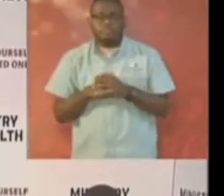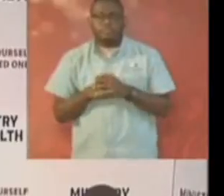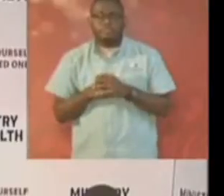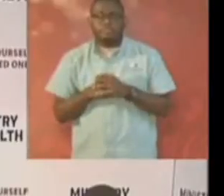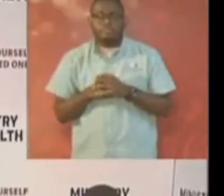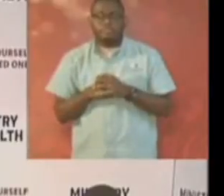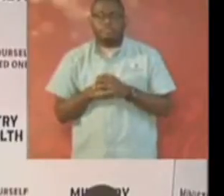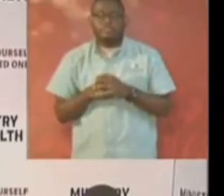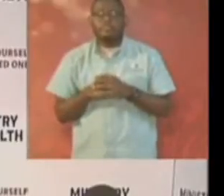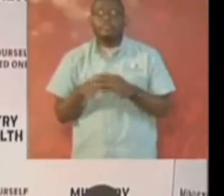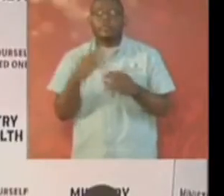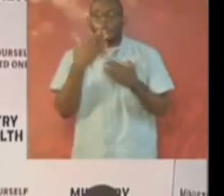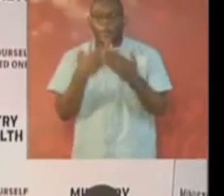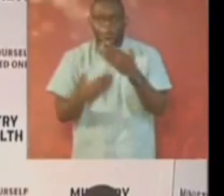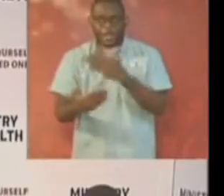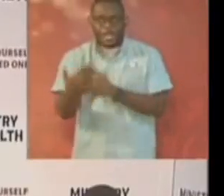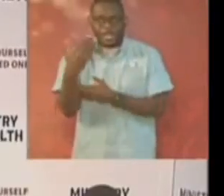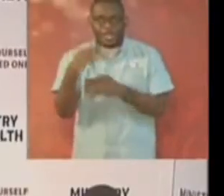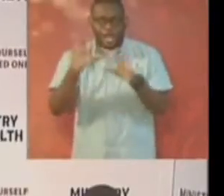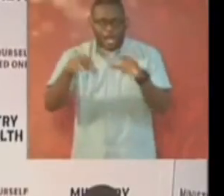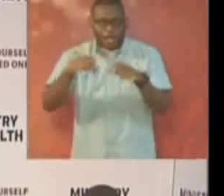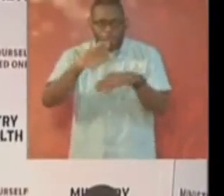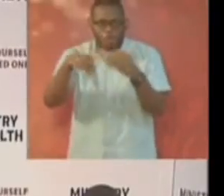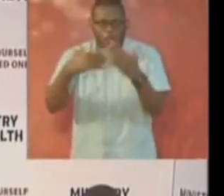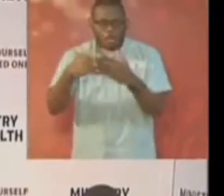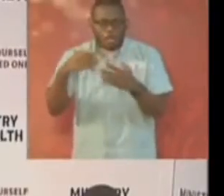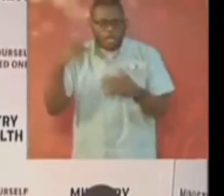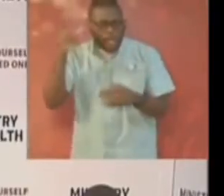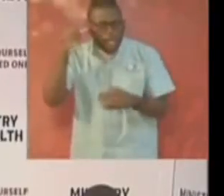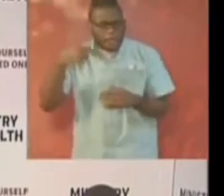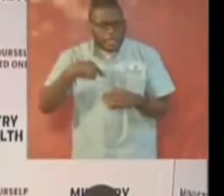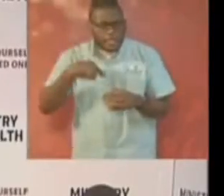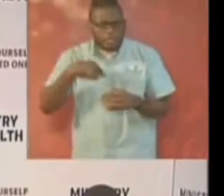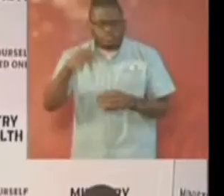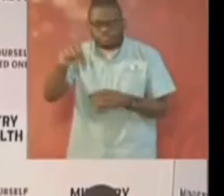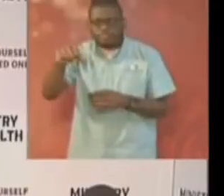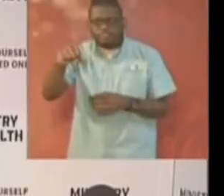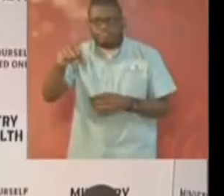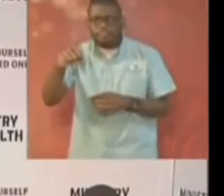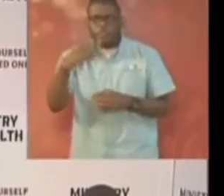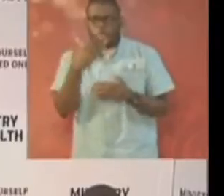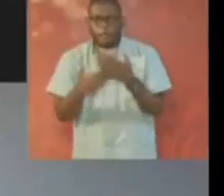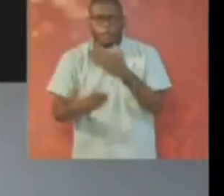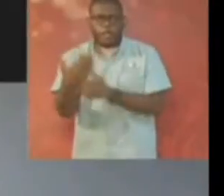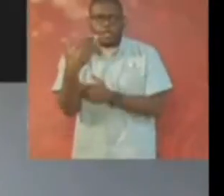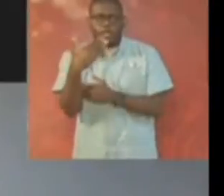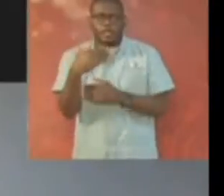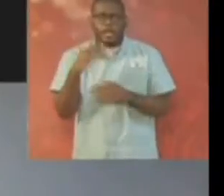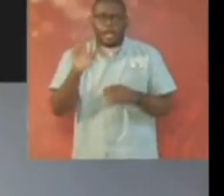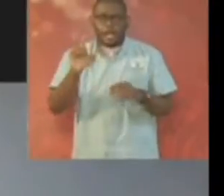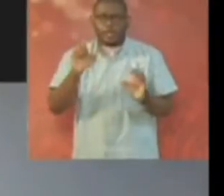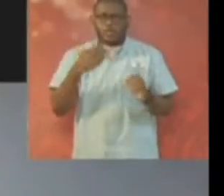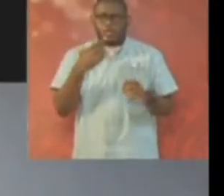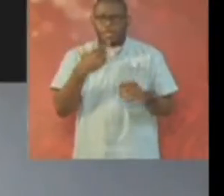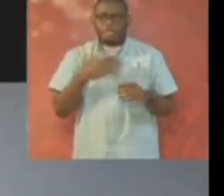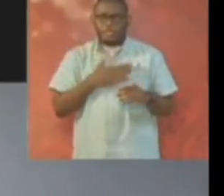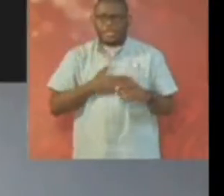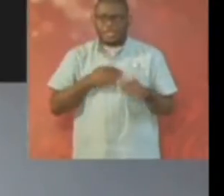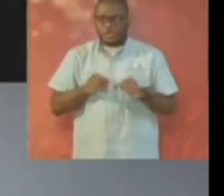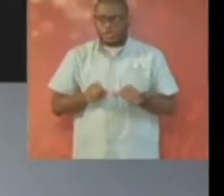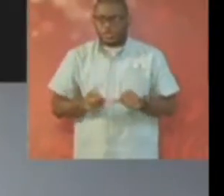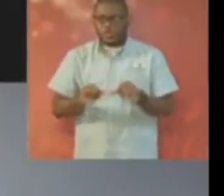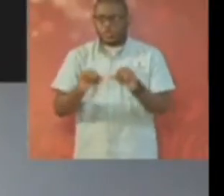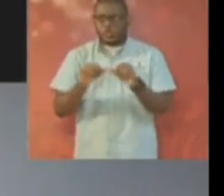Yes, hello, morning. Can everyone hear me? Yes. Go right ahead. Hello, morning. We're hearing you. Please proceed.